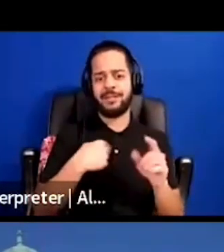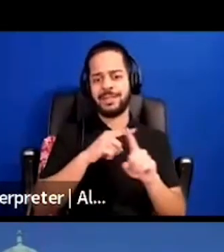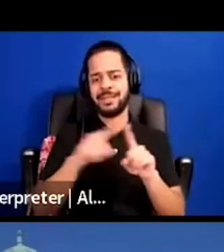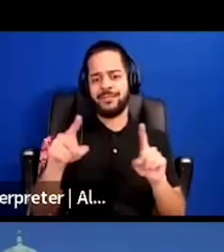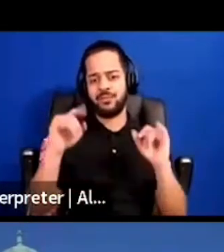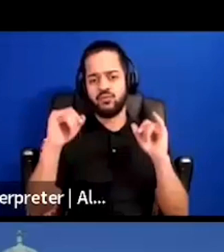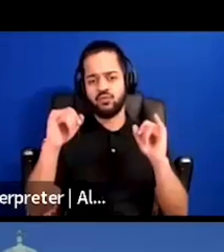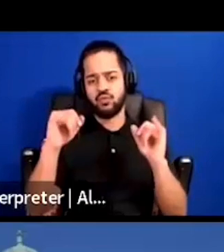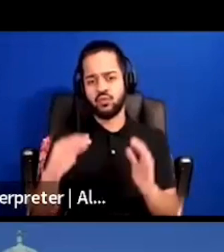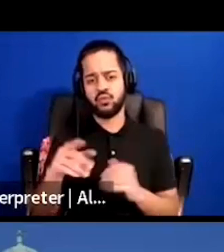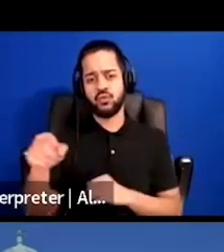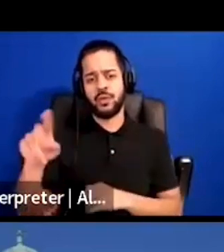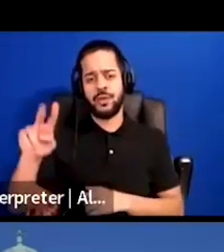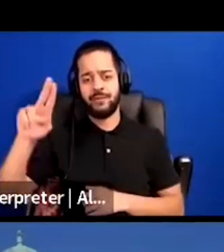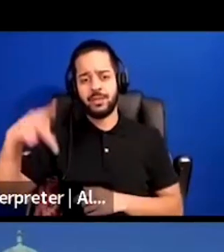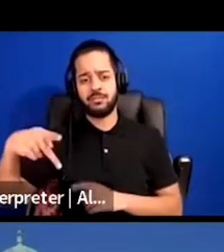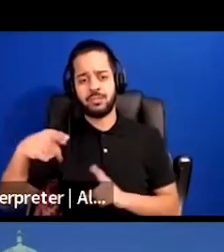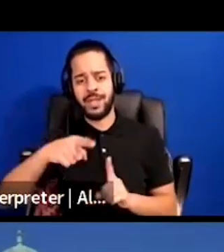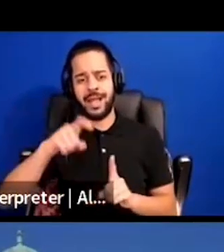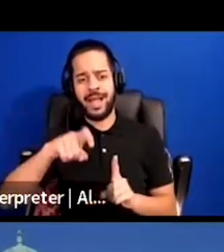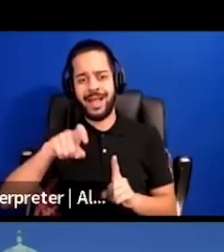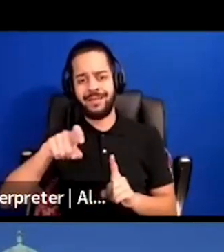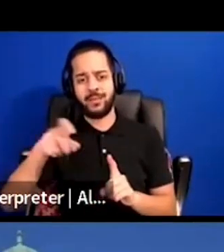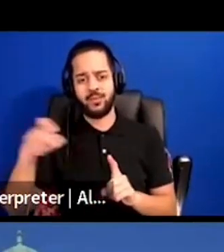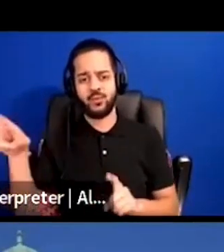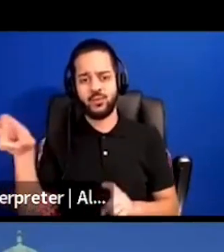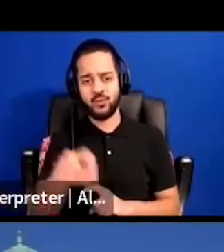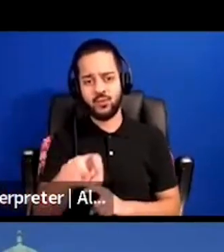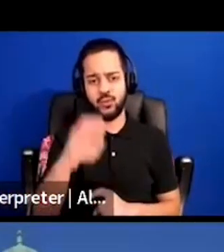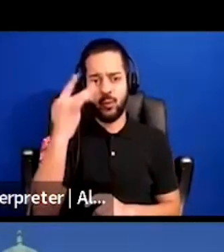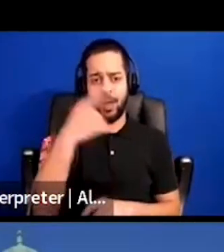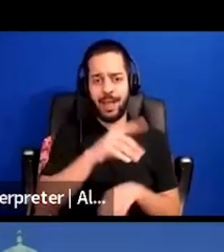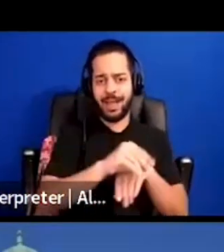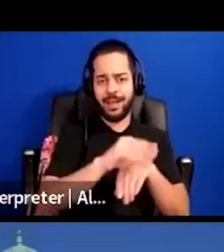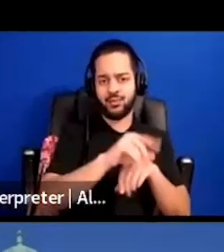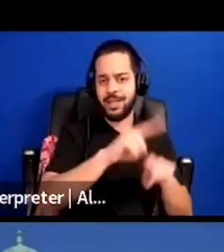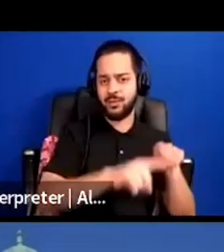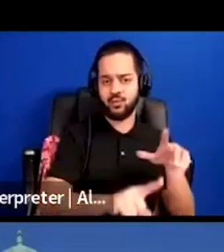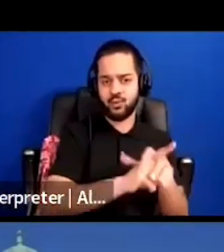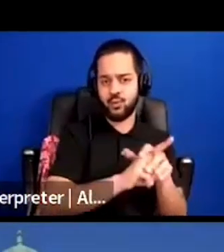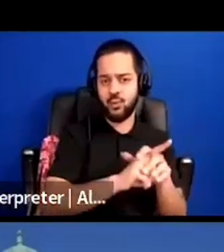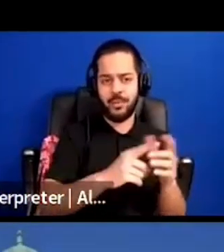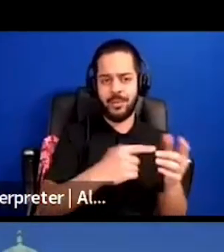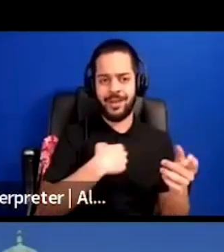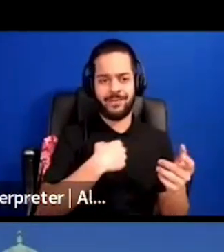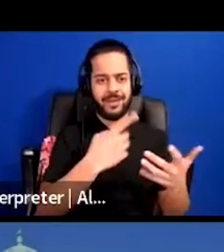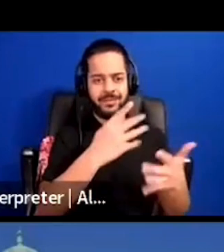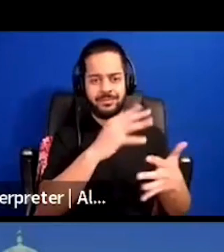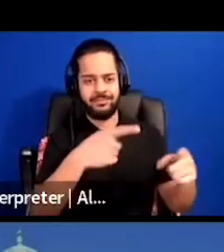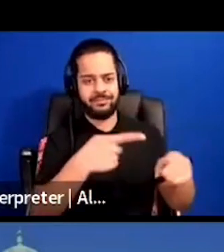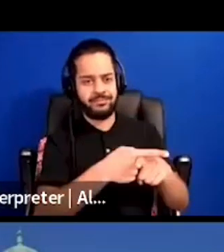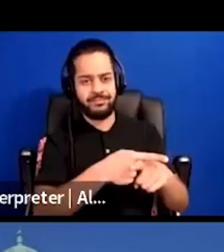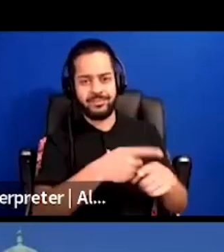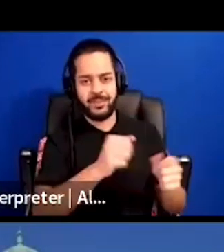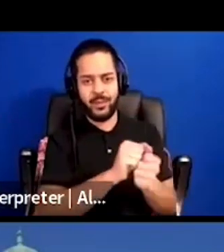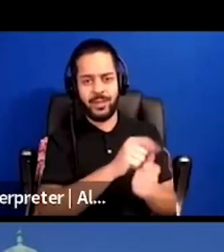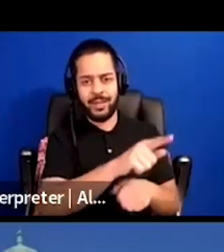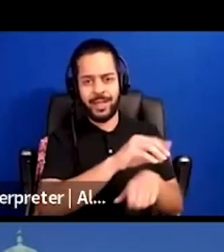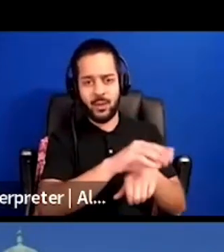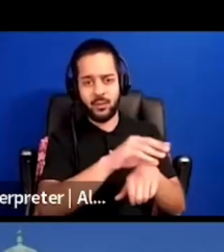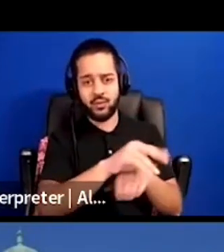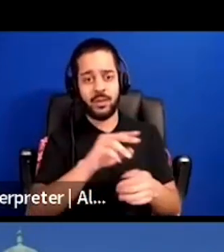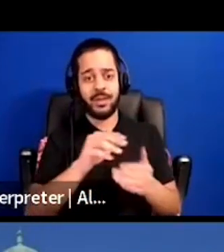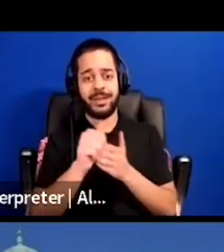in because a teacher couldn't come. His counselor couldn't come. And so there are lots of substitutes in the meeting that